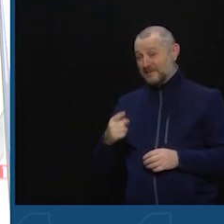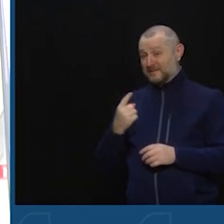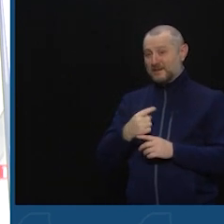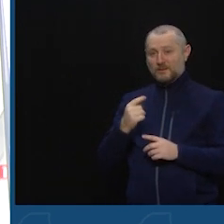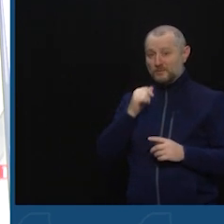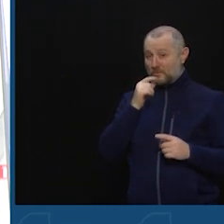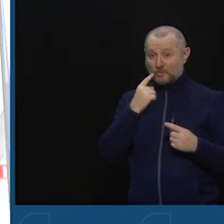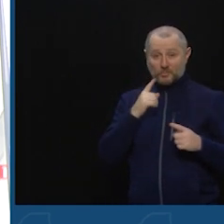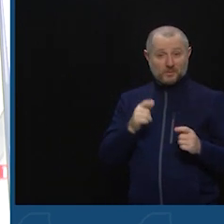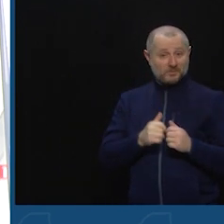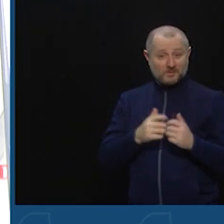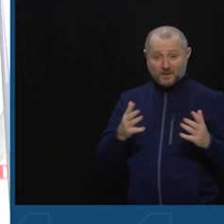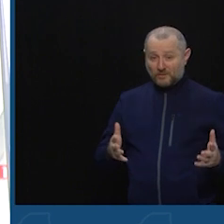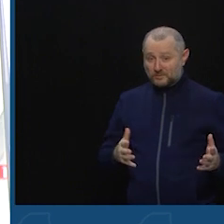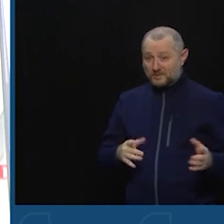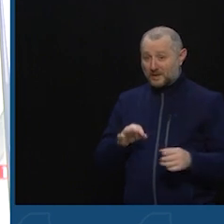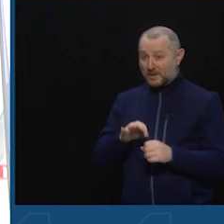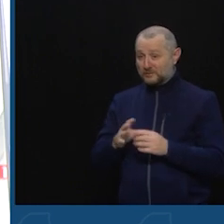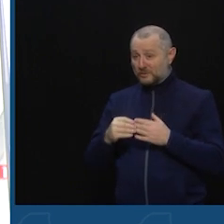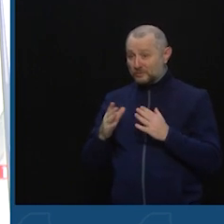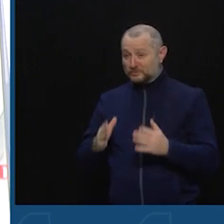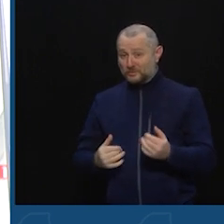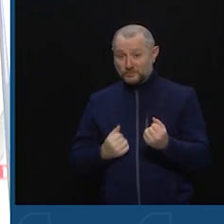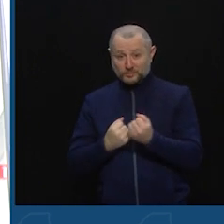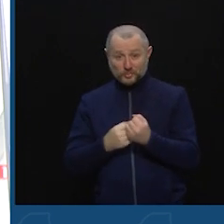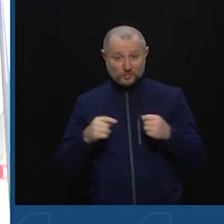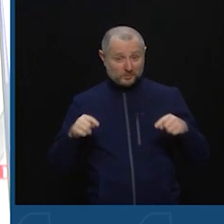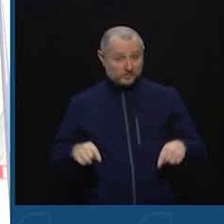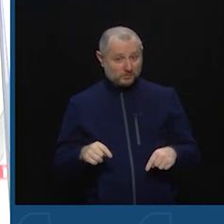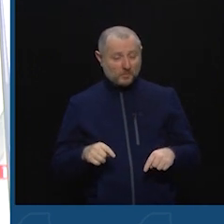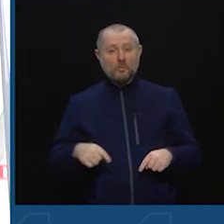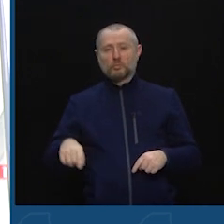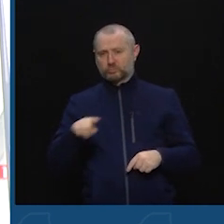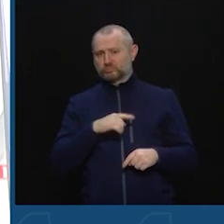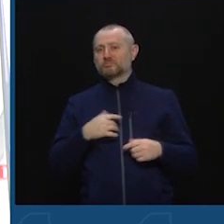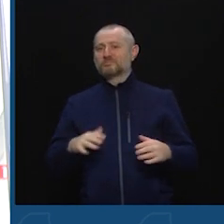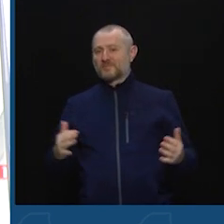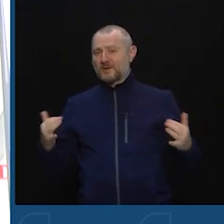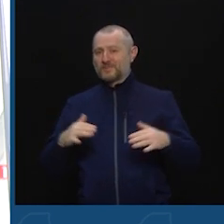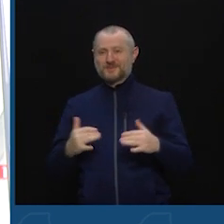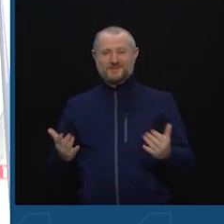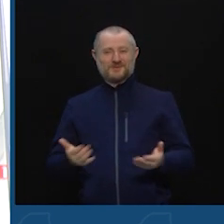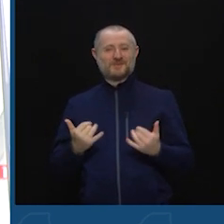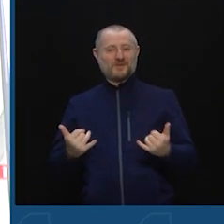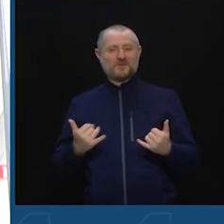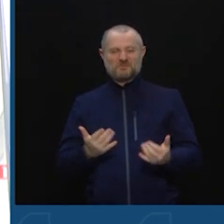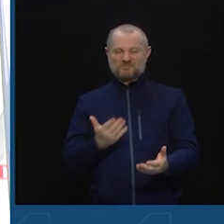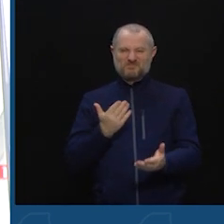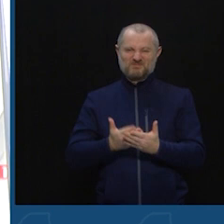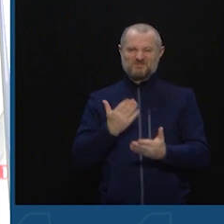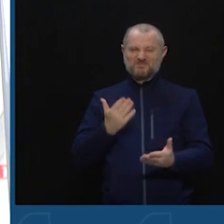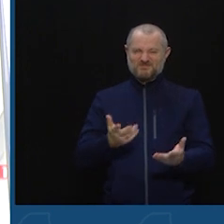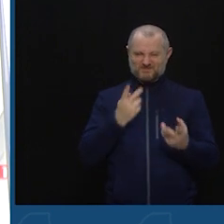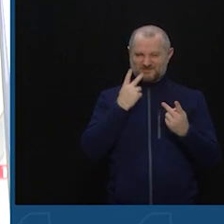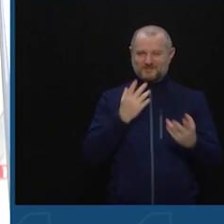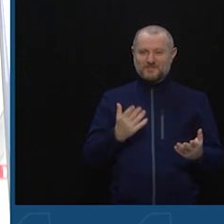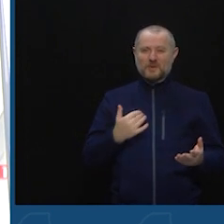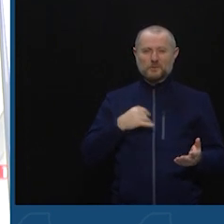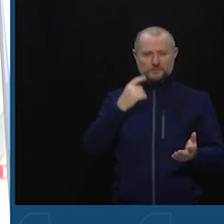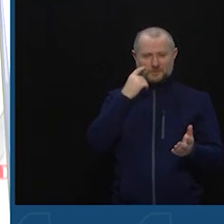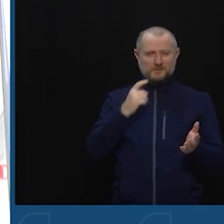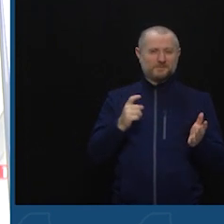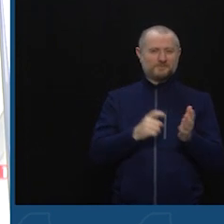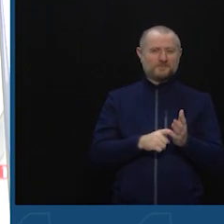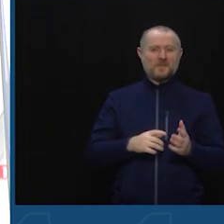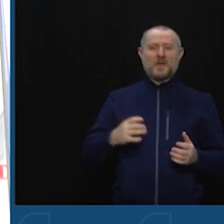your coming here today to join us really, truly means a lot. I also want to recognize the commissioners